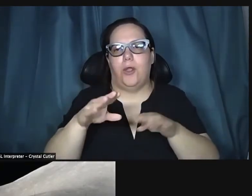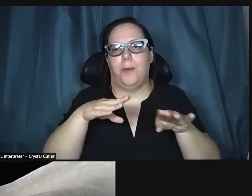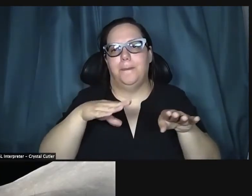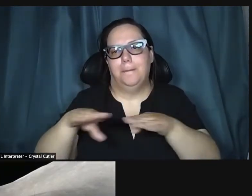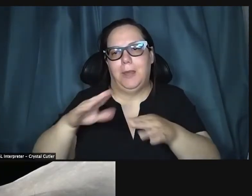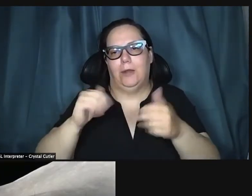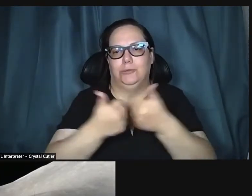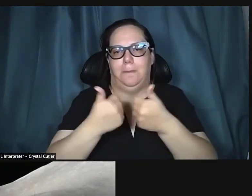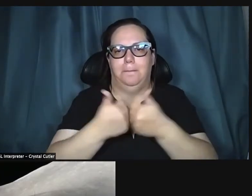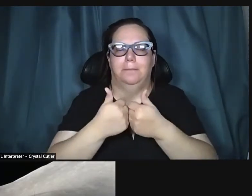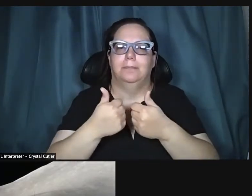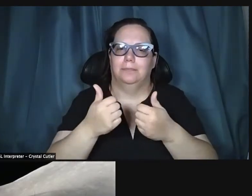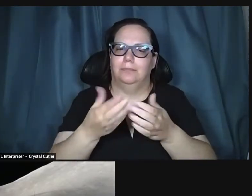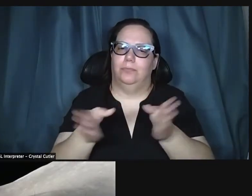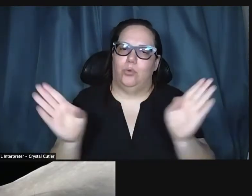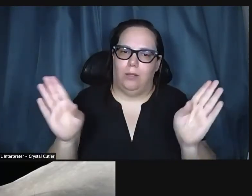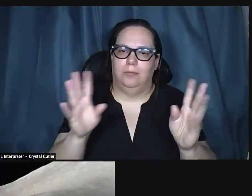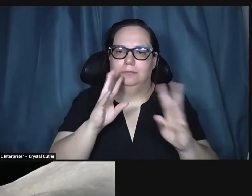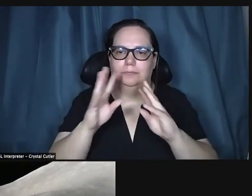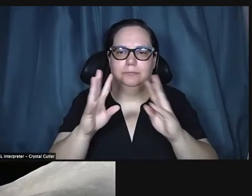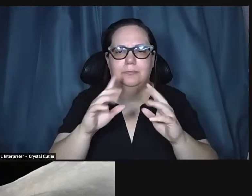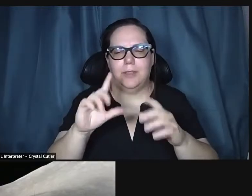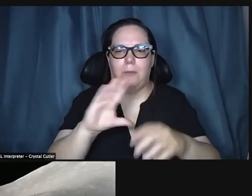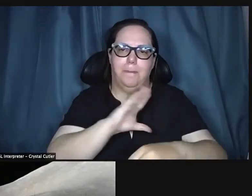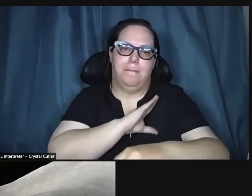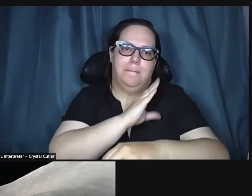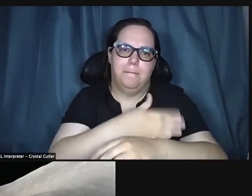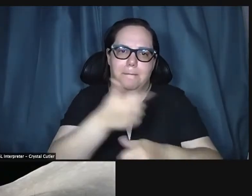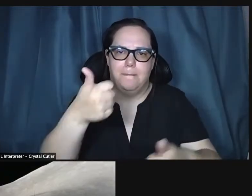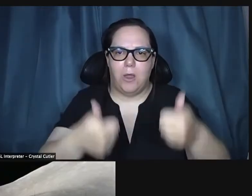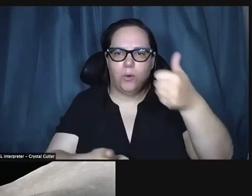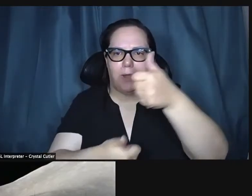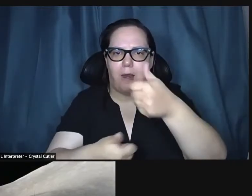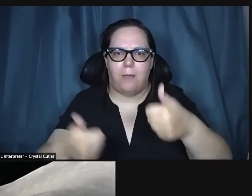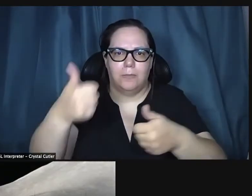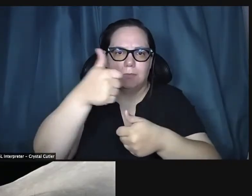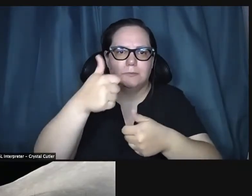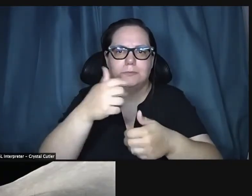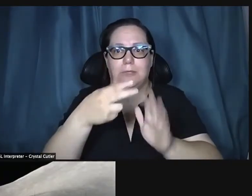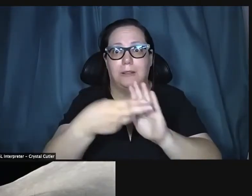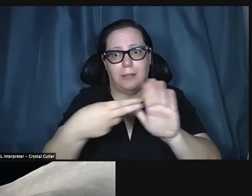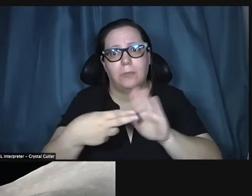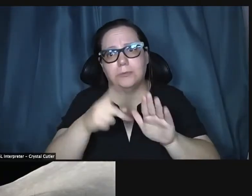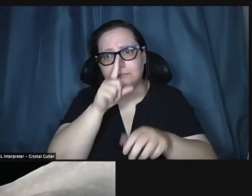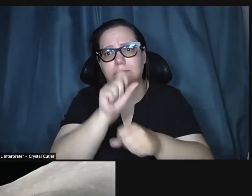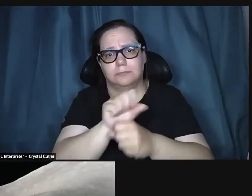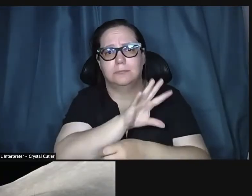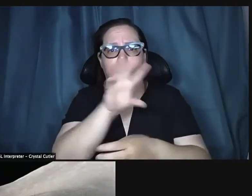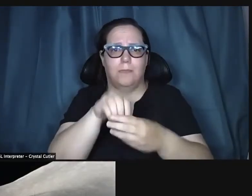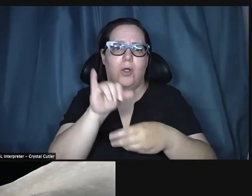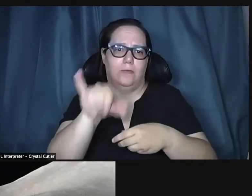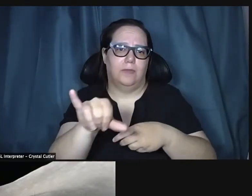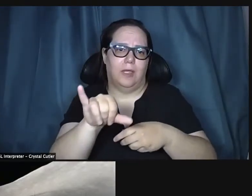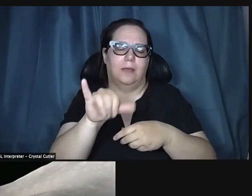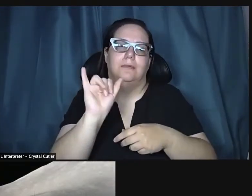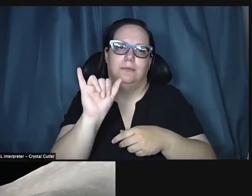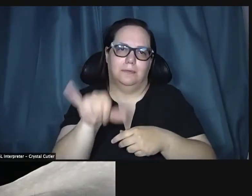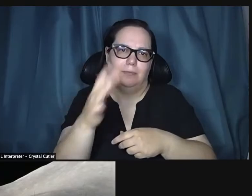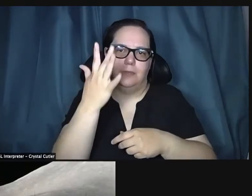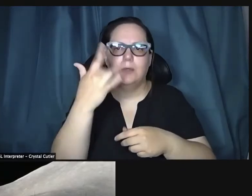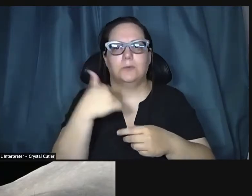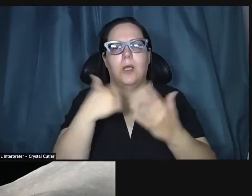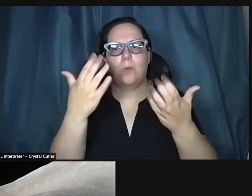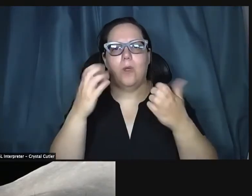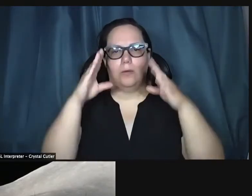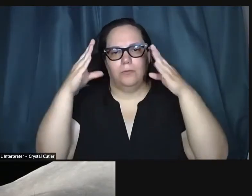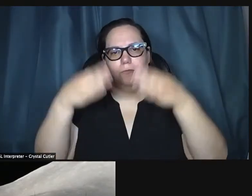speaking, and power dynamics and those labels that you're talking about absolutely are a part of that. That's why I wanted to focus